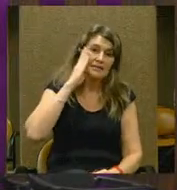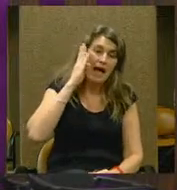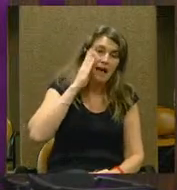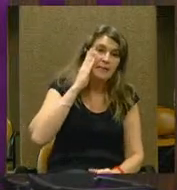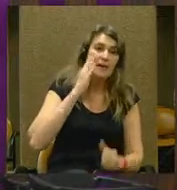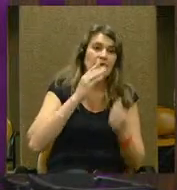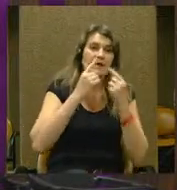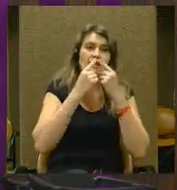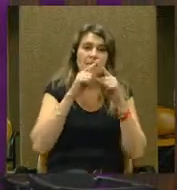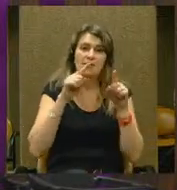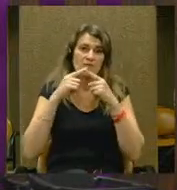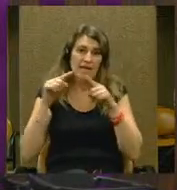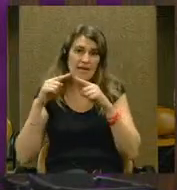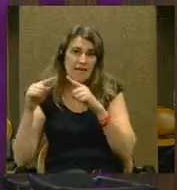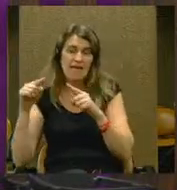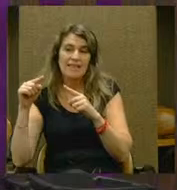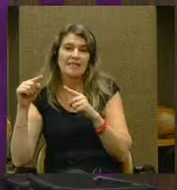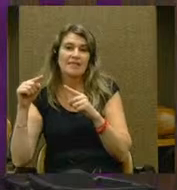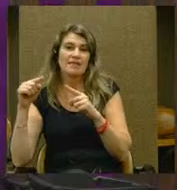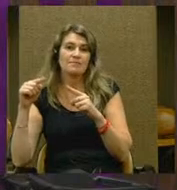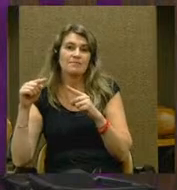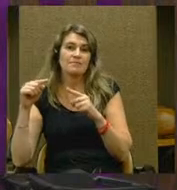knowledge.